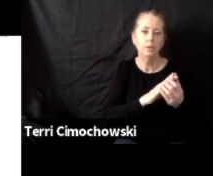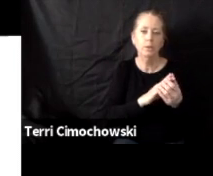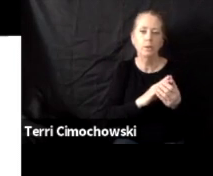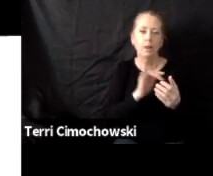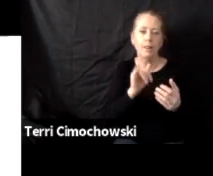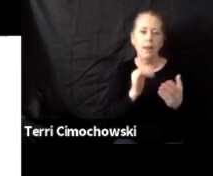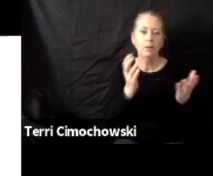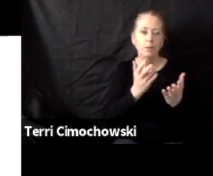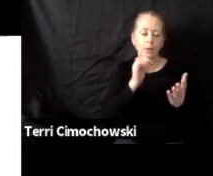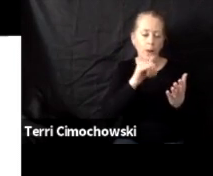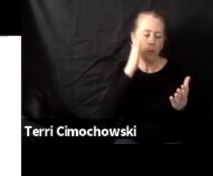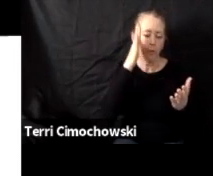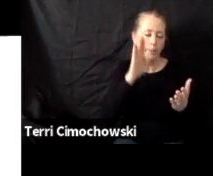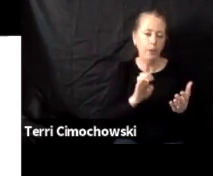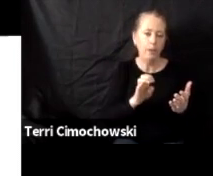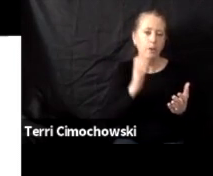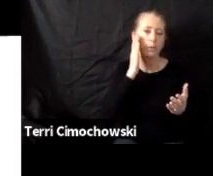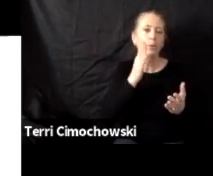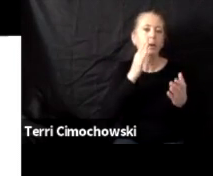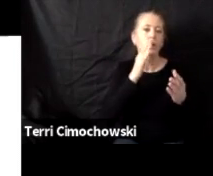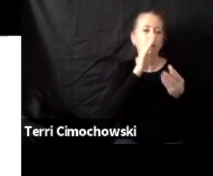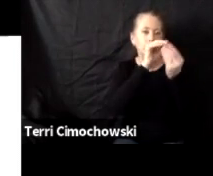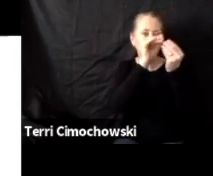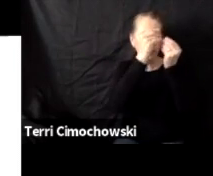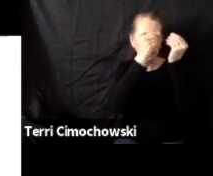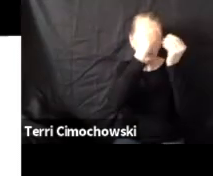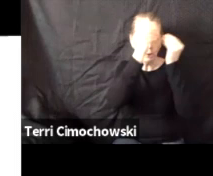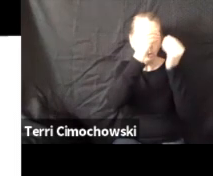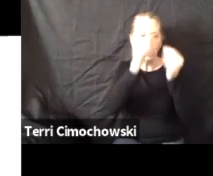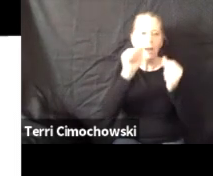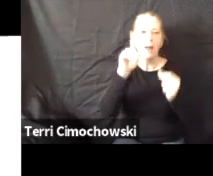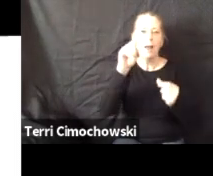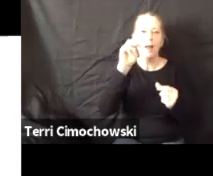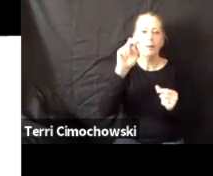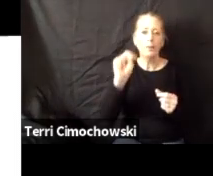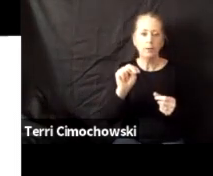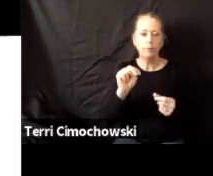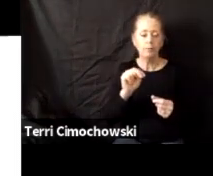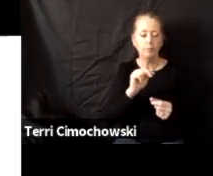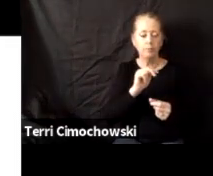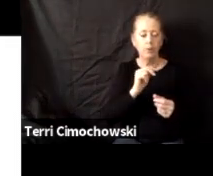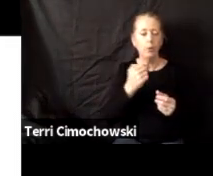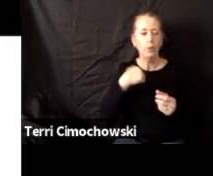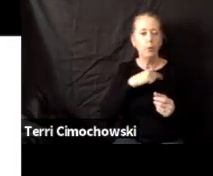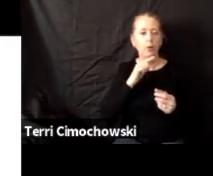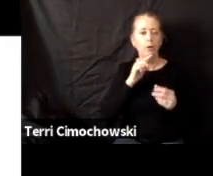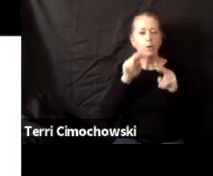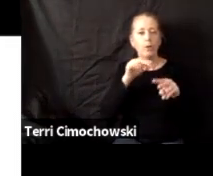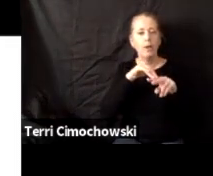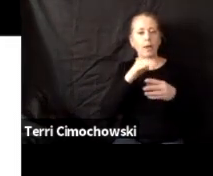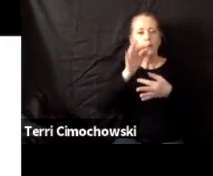really what it will be, is it will be considered by administration when those requests come. Really, we're looking at transition times